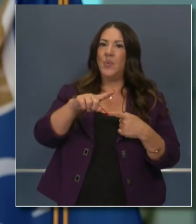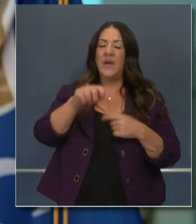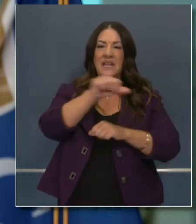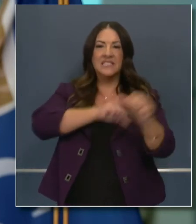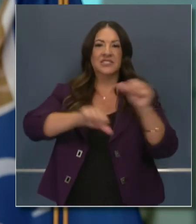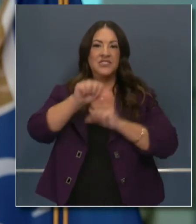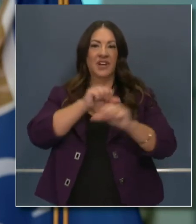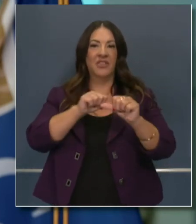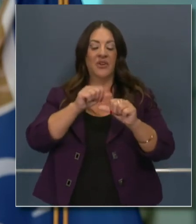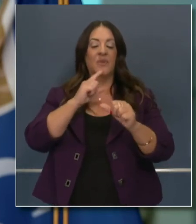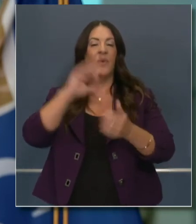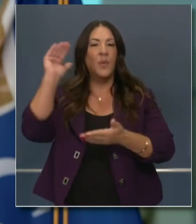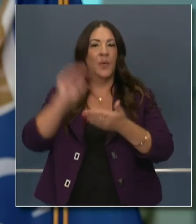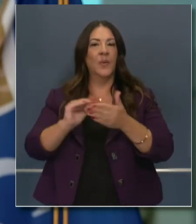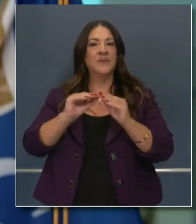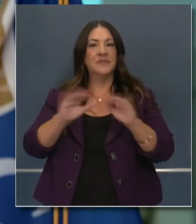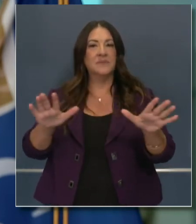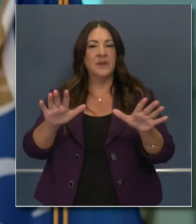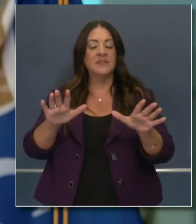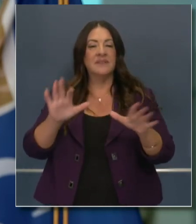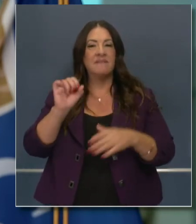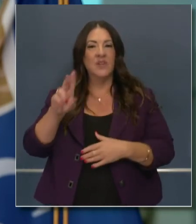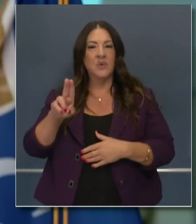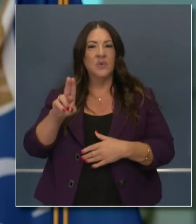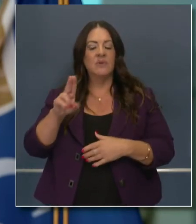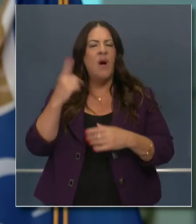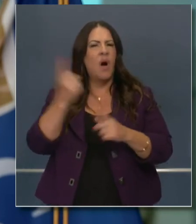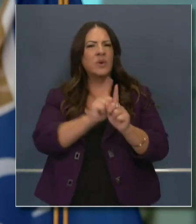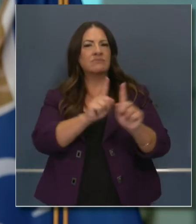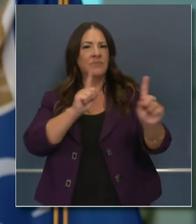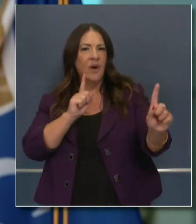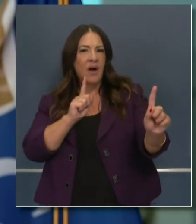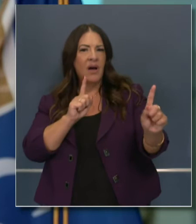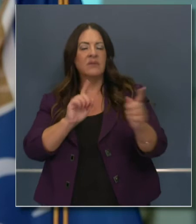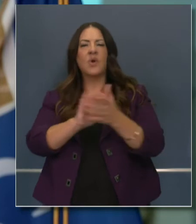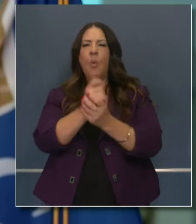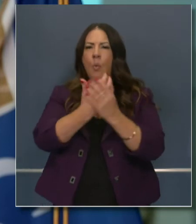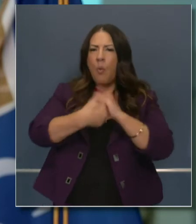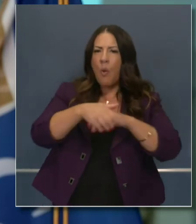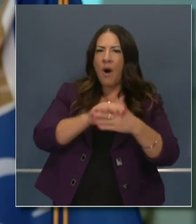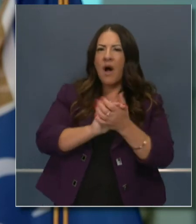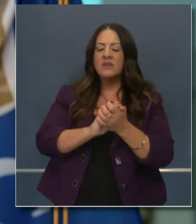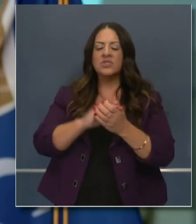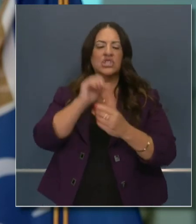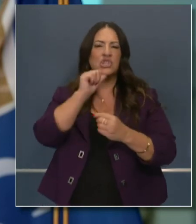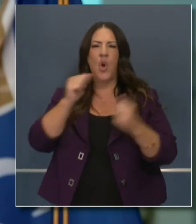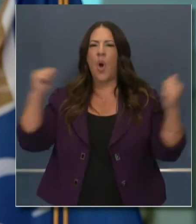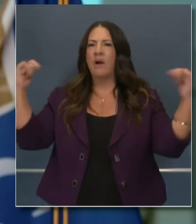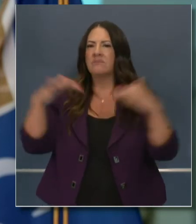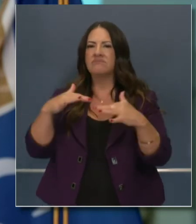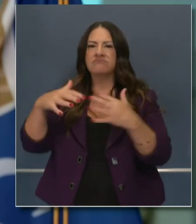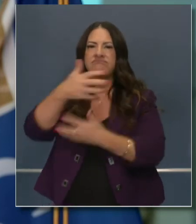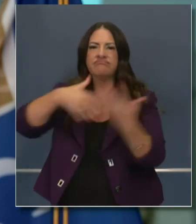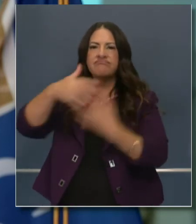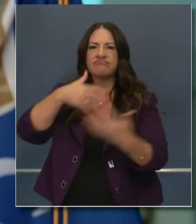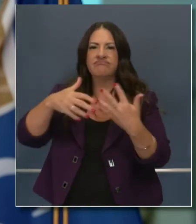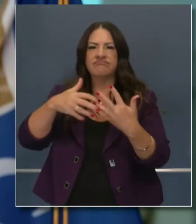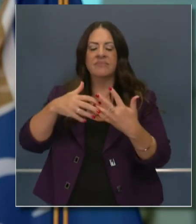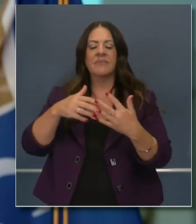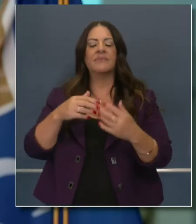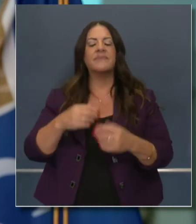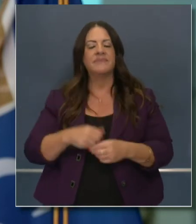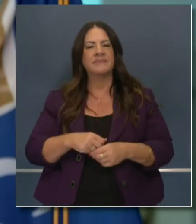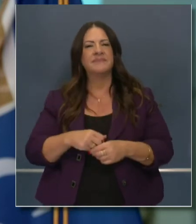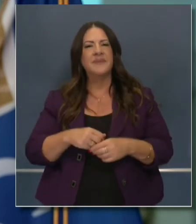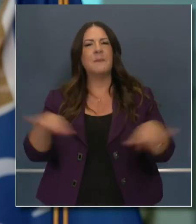mask, transmission of the flu. So practicing physical distancing, washing your hands, minimizing mixing, and wearing these masks will also help